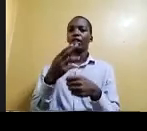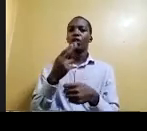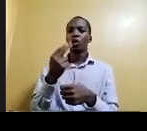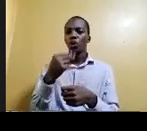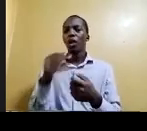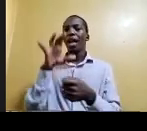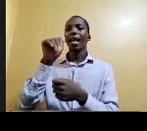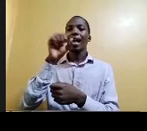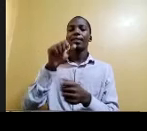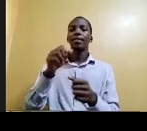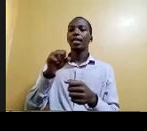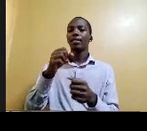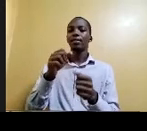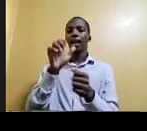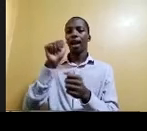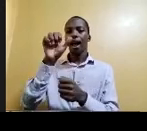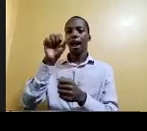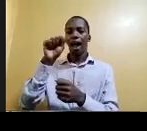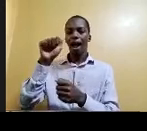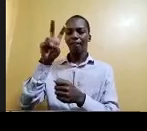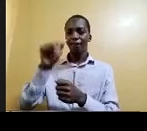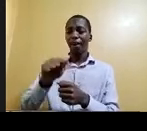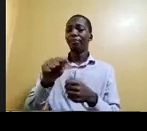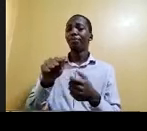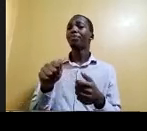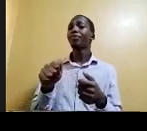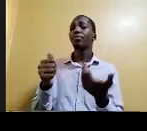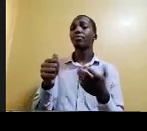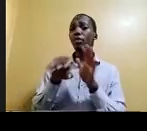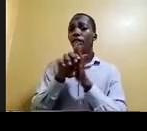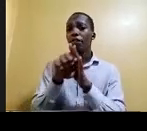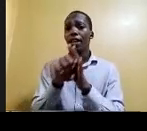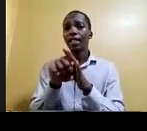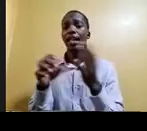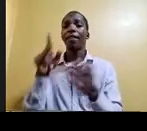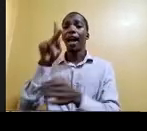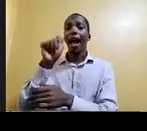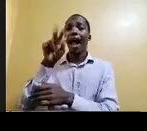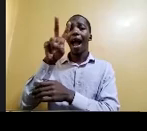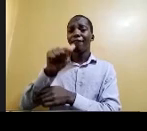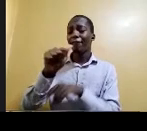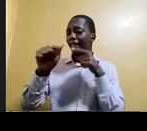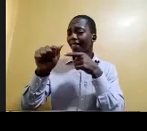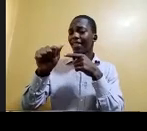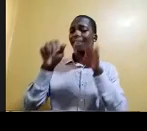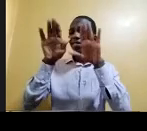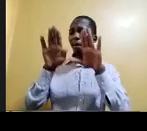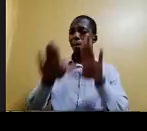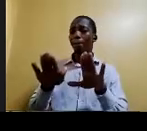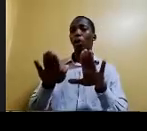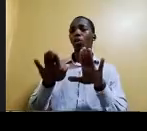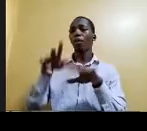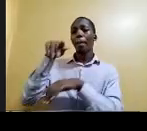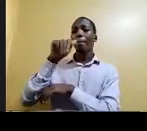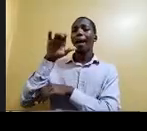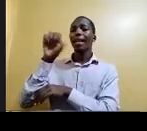cover all of our countries. As you would see, for example, cava is a staple that is very, very, very important to the Pacific, and we're covering